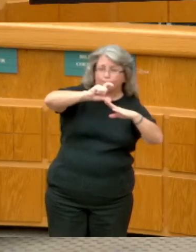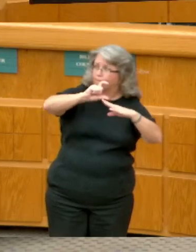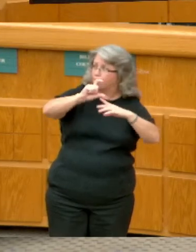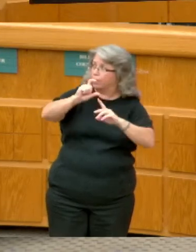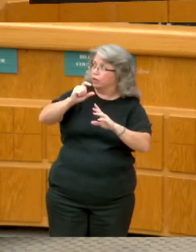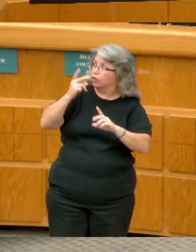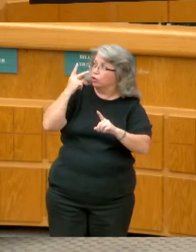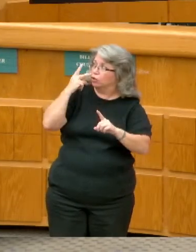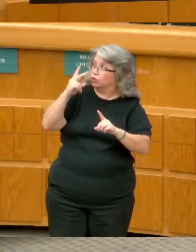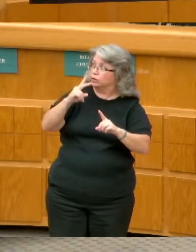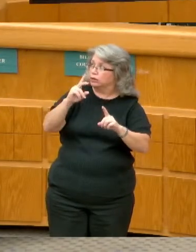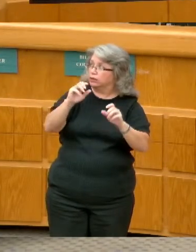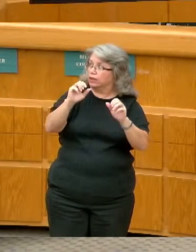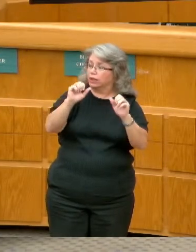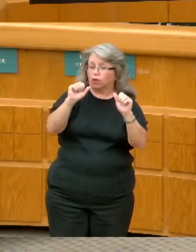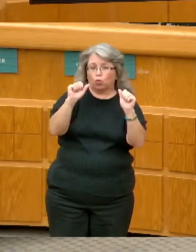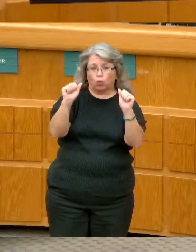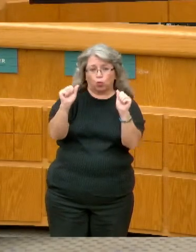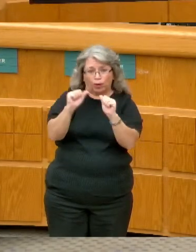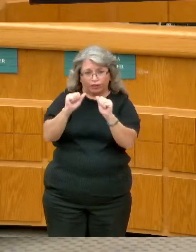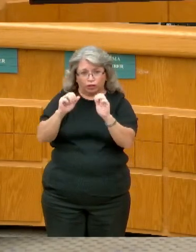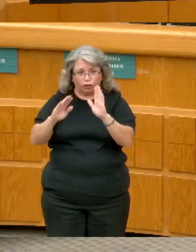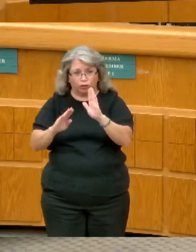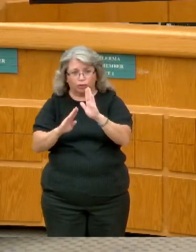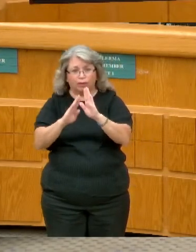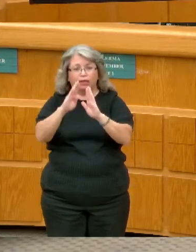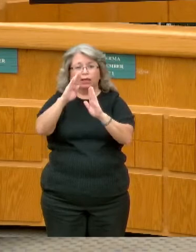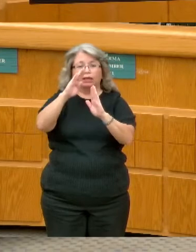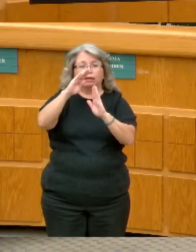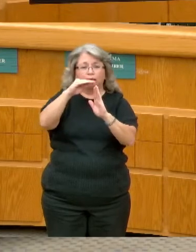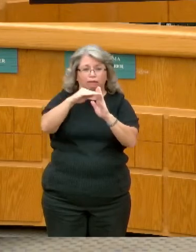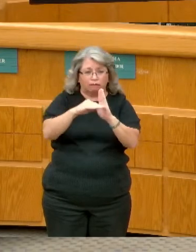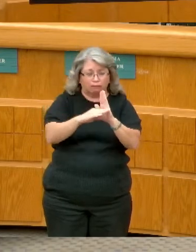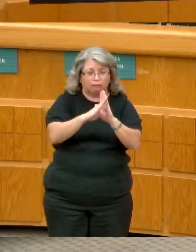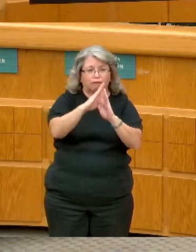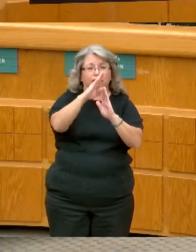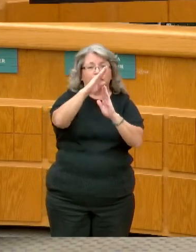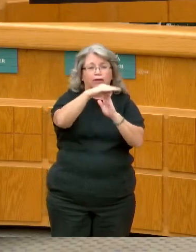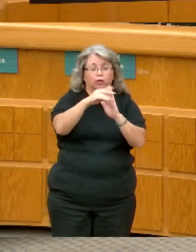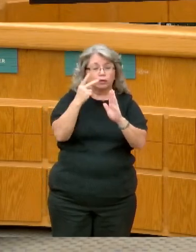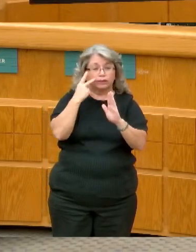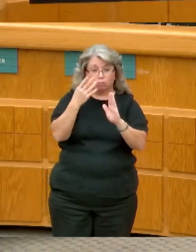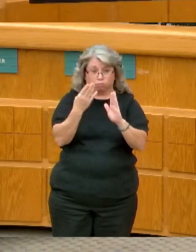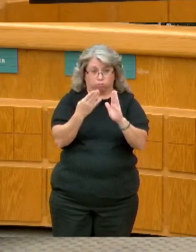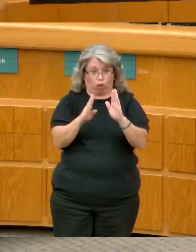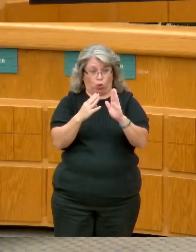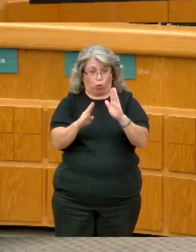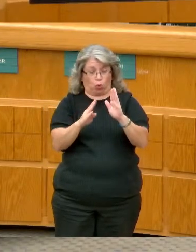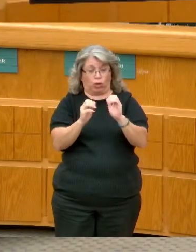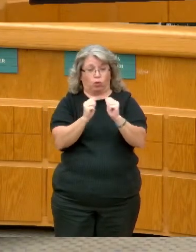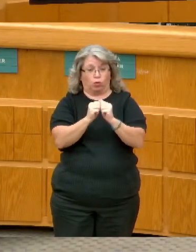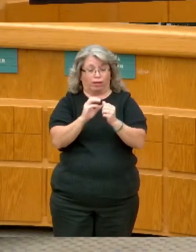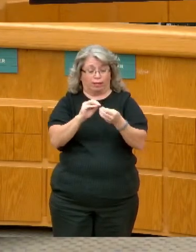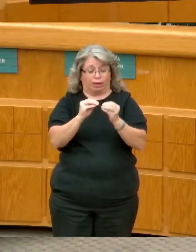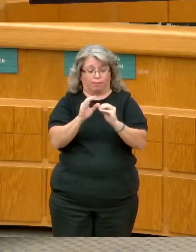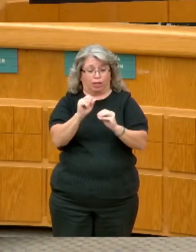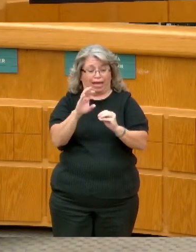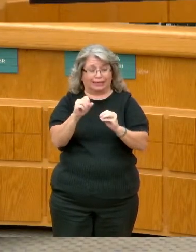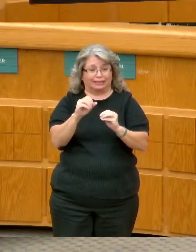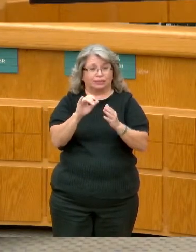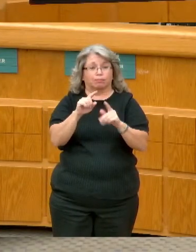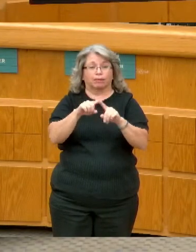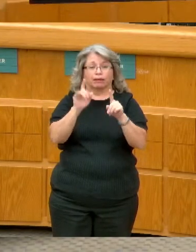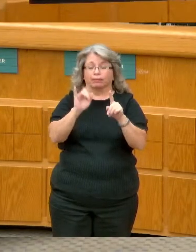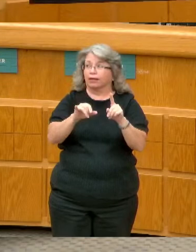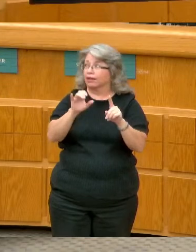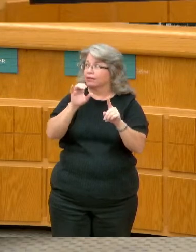see the winter peak, you see the Delta peak, and you see the Omicron peak in blue. But what you also see in orange